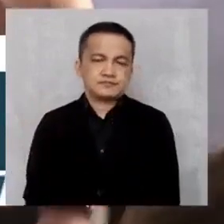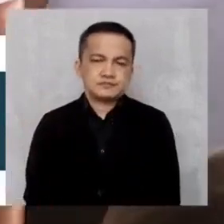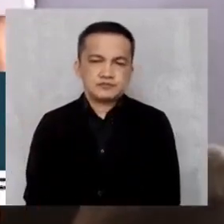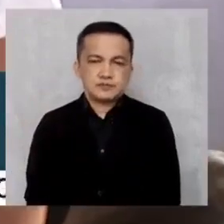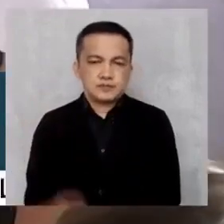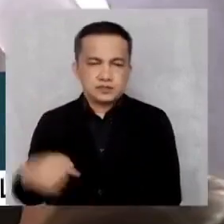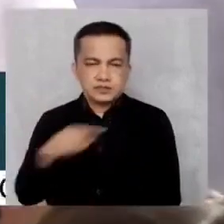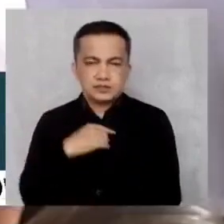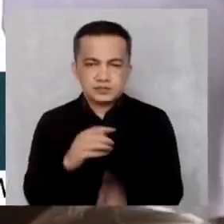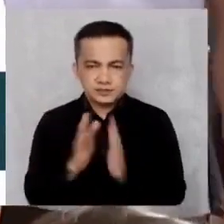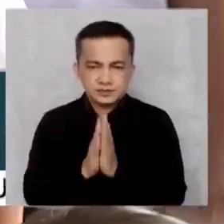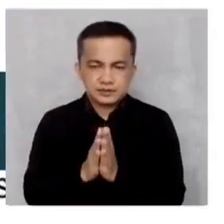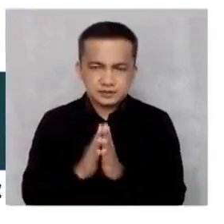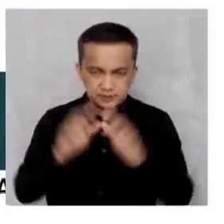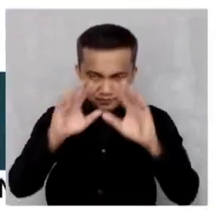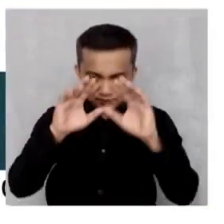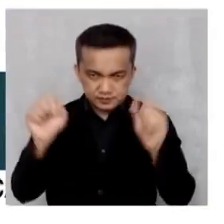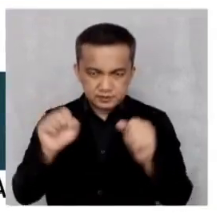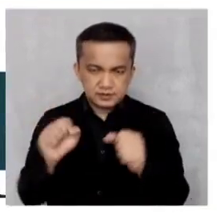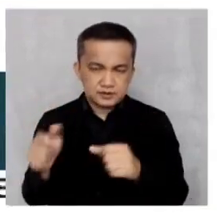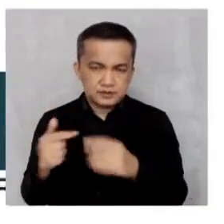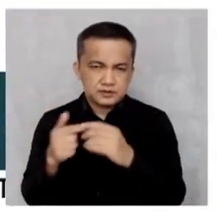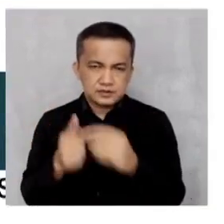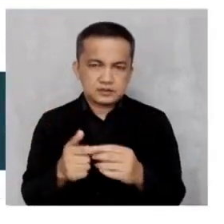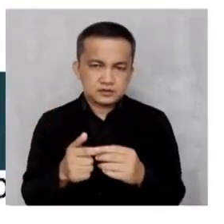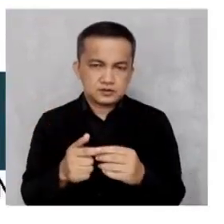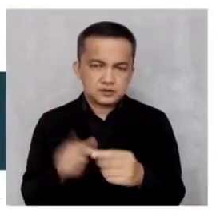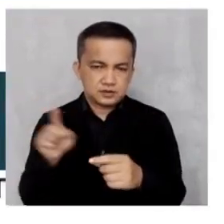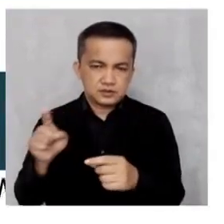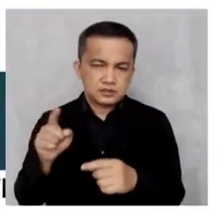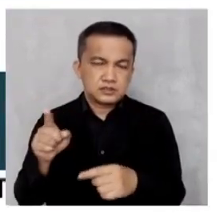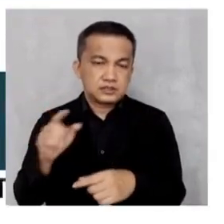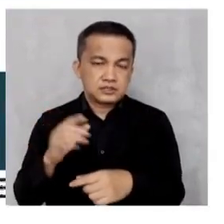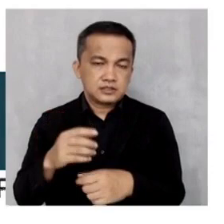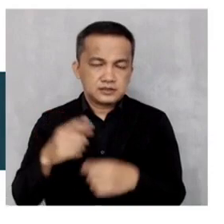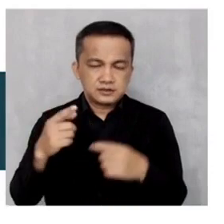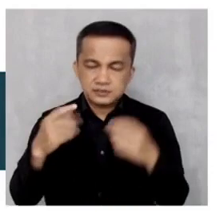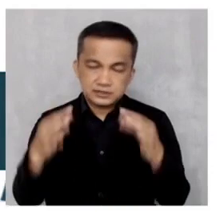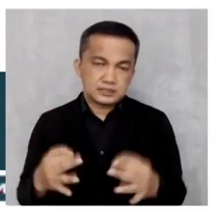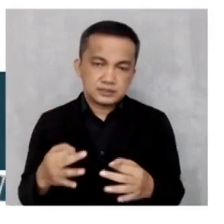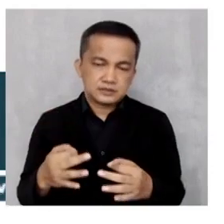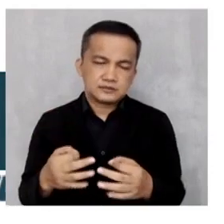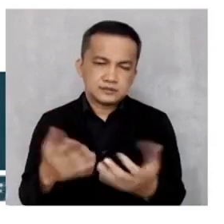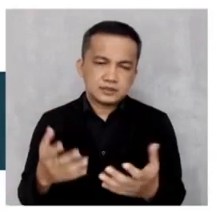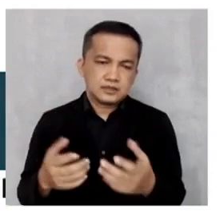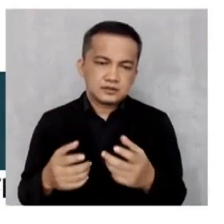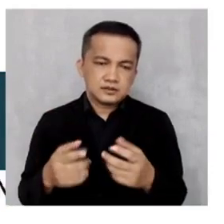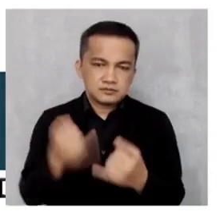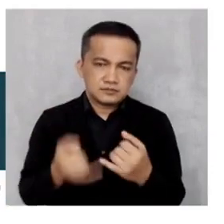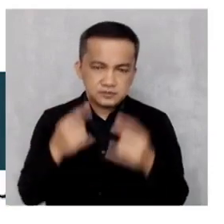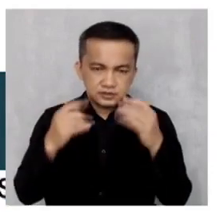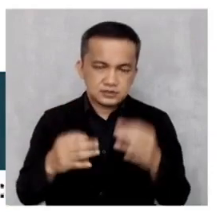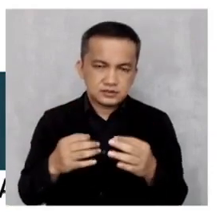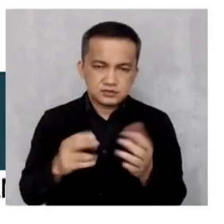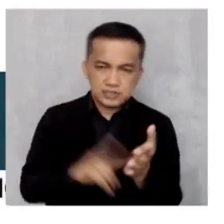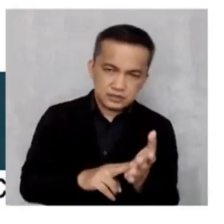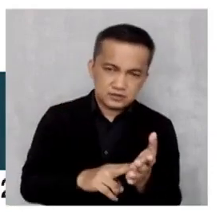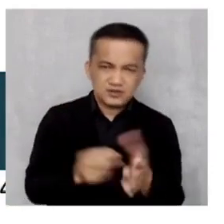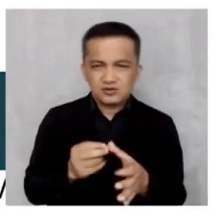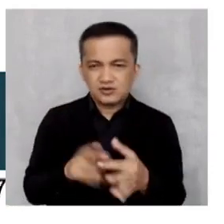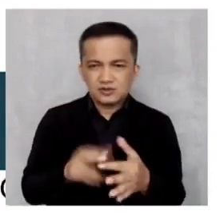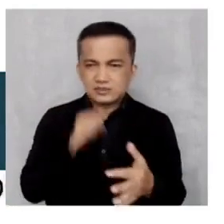the president be guided when he makes that decision, that fateful decision whether to sign or not to sign.